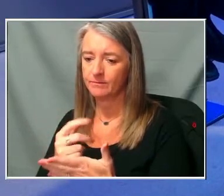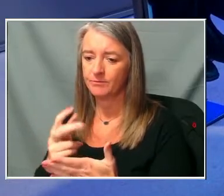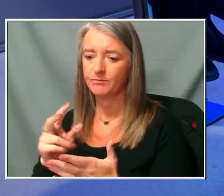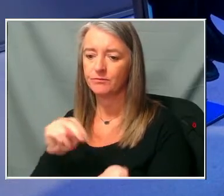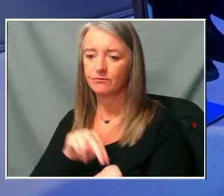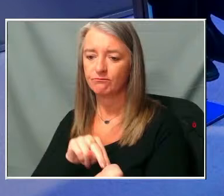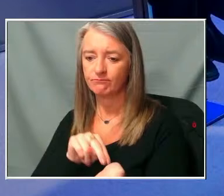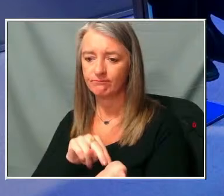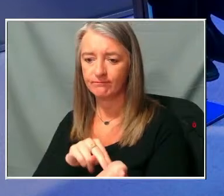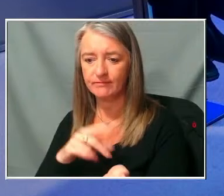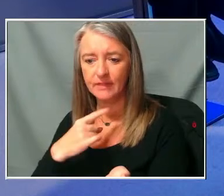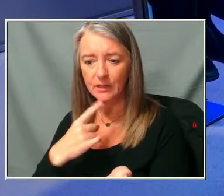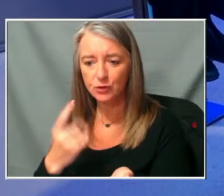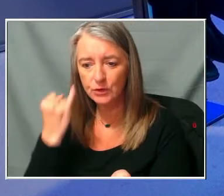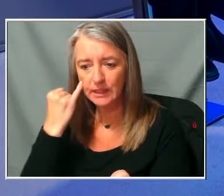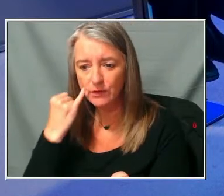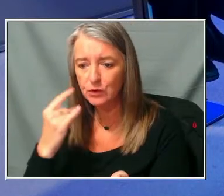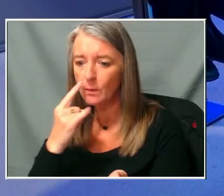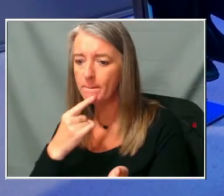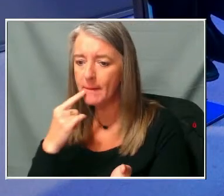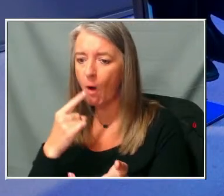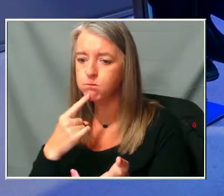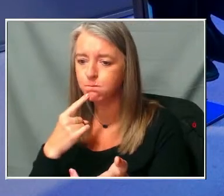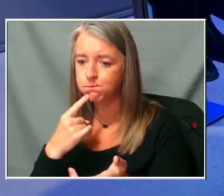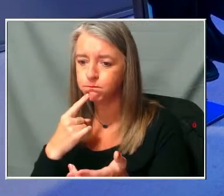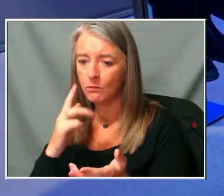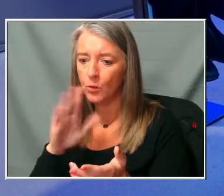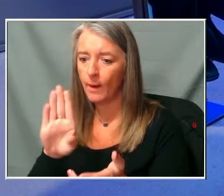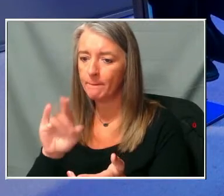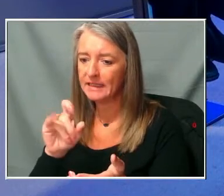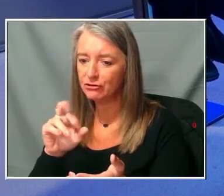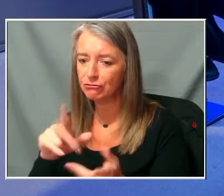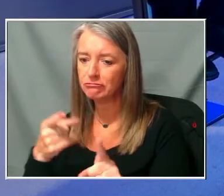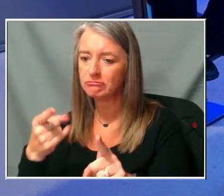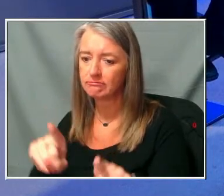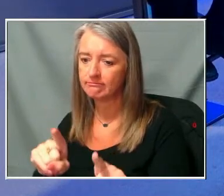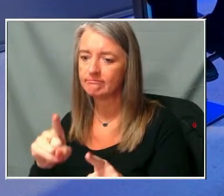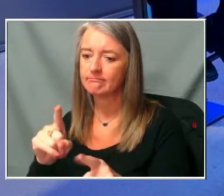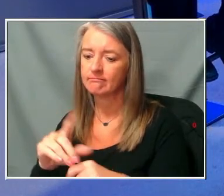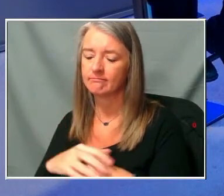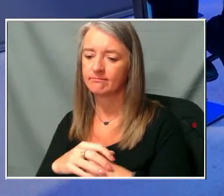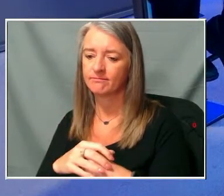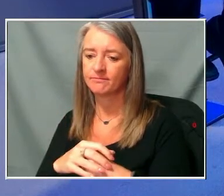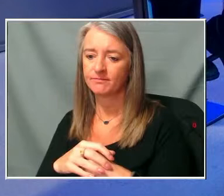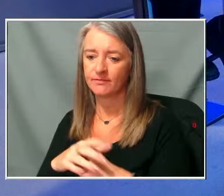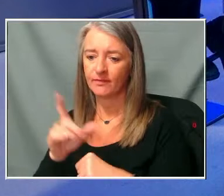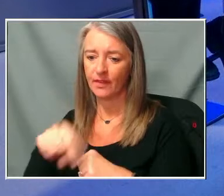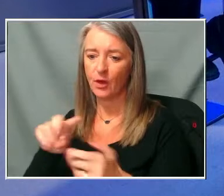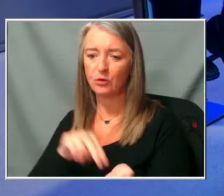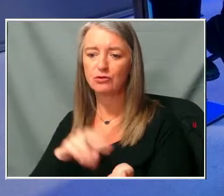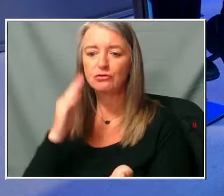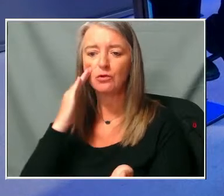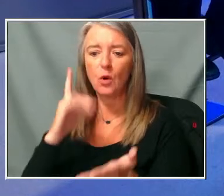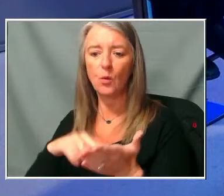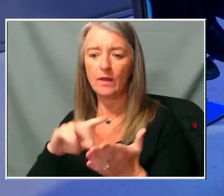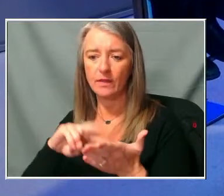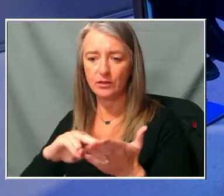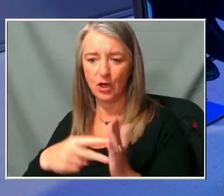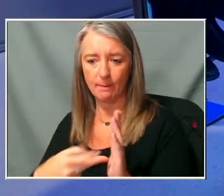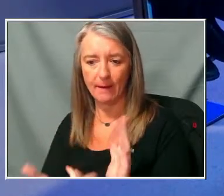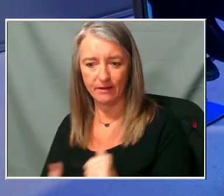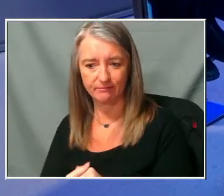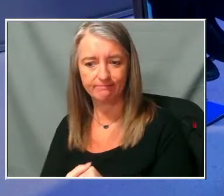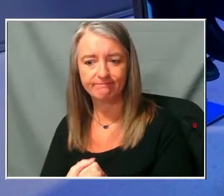like, I told you, if you don't do those mouth rinses, you're going to get those blisters all the way down. So they kind of know what they're talking about. Oh, yeah, they do. You want to listen